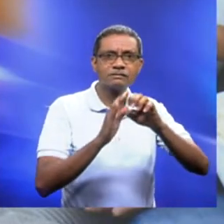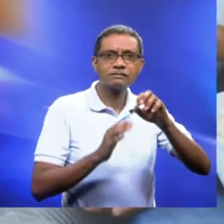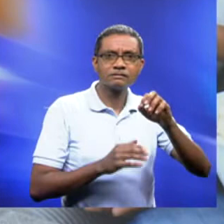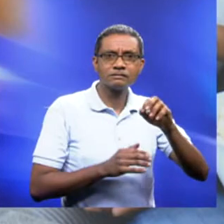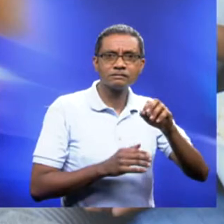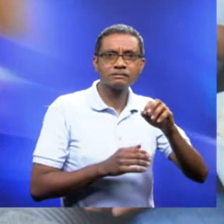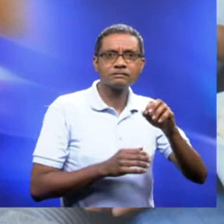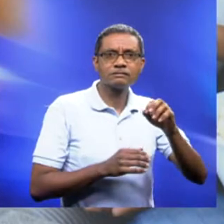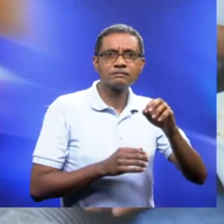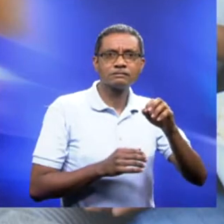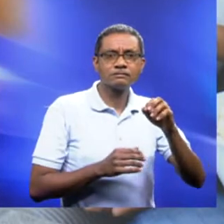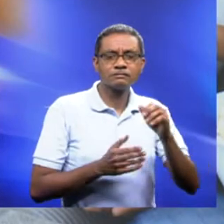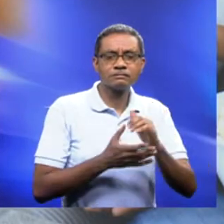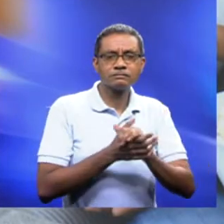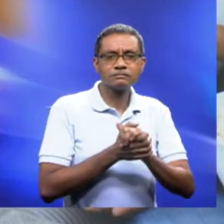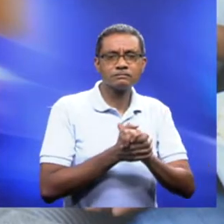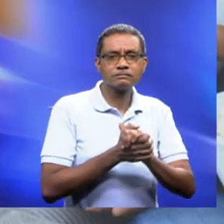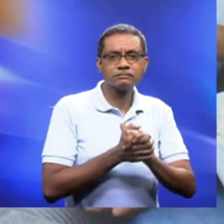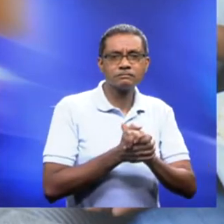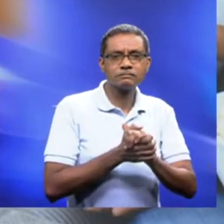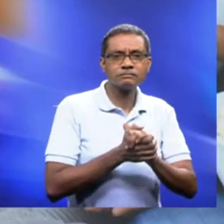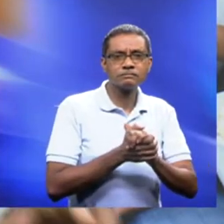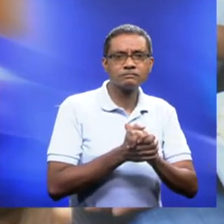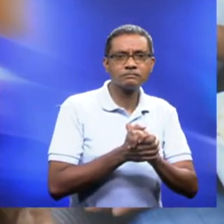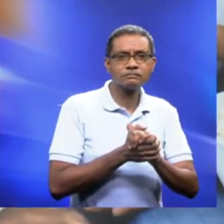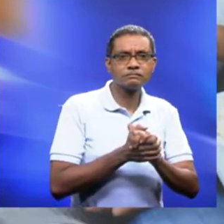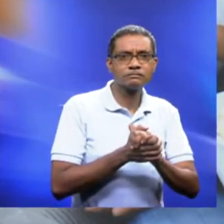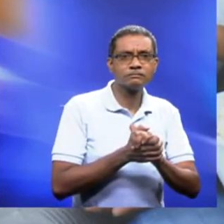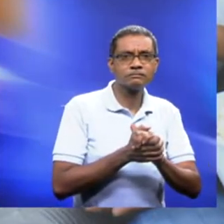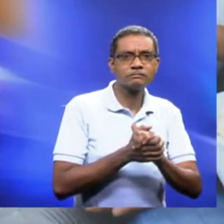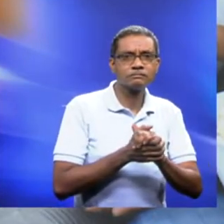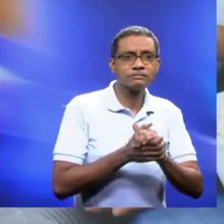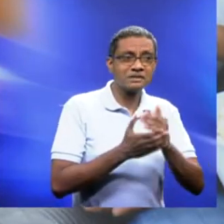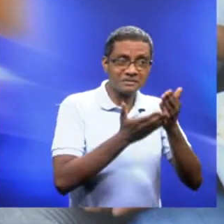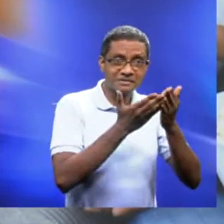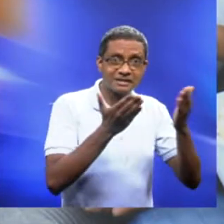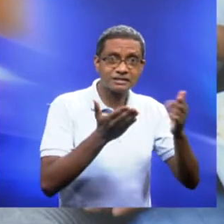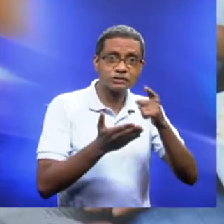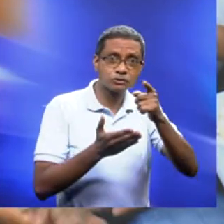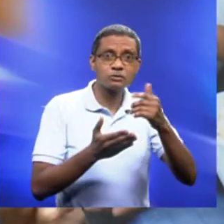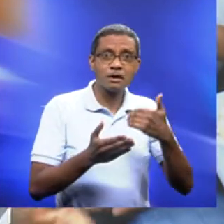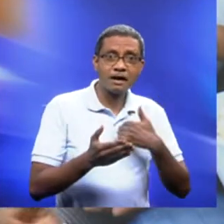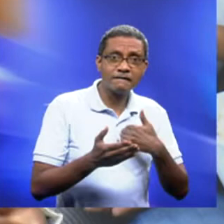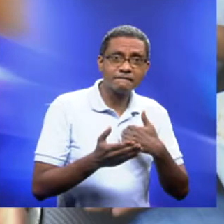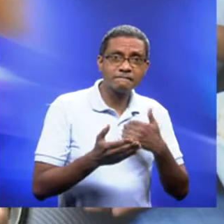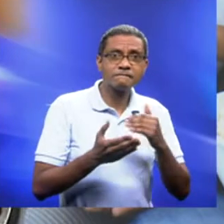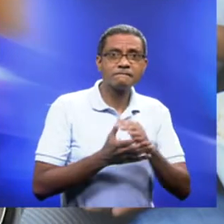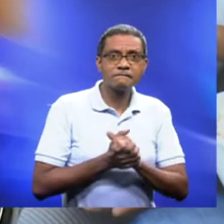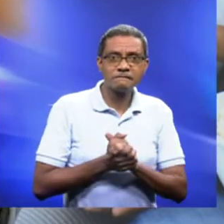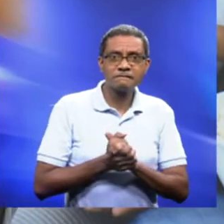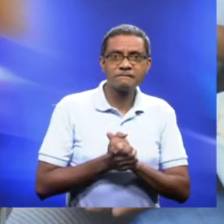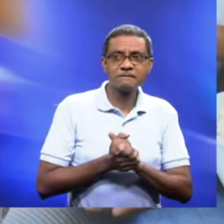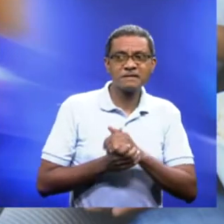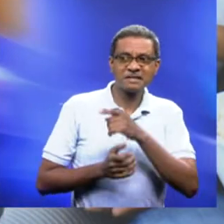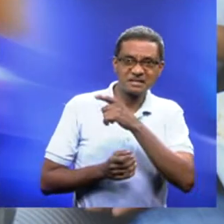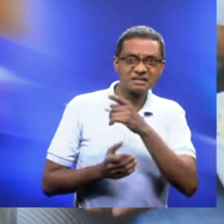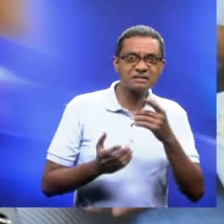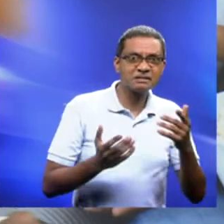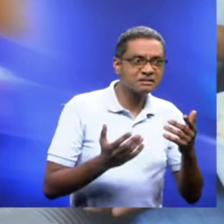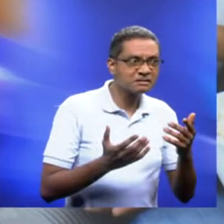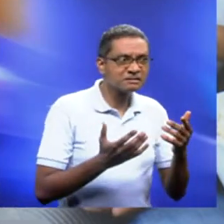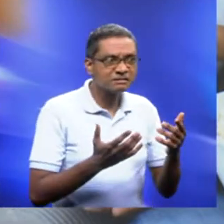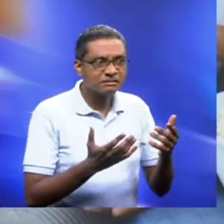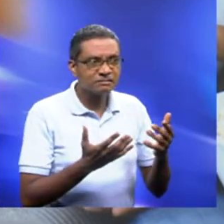is no win-win. This is give me all the things you have, or I will try to take it by grabbing as